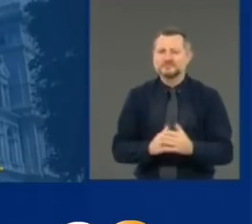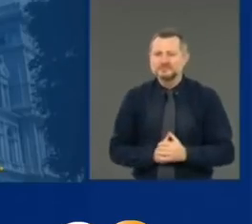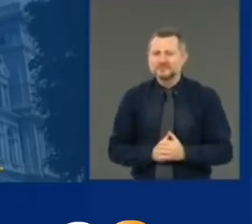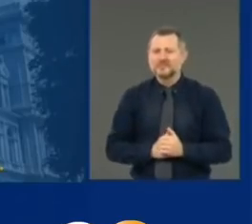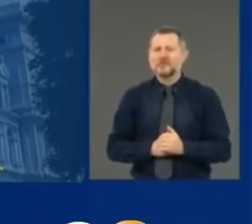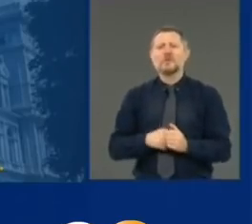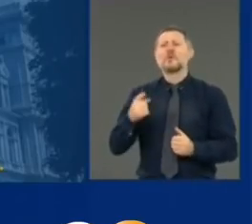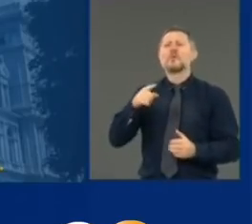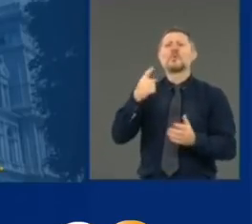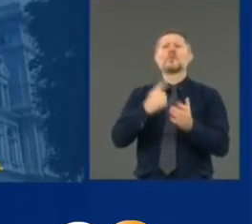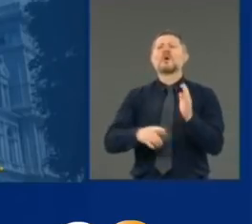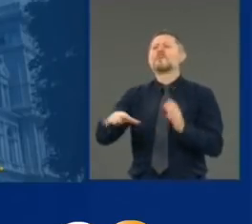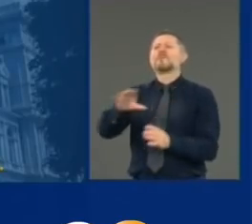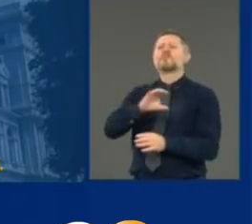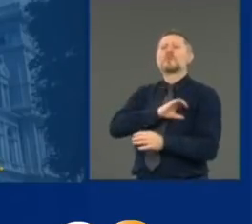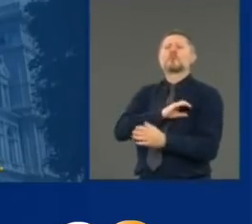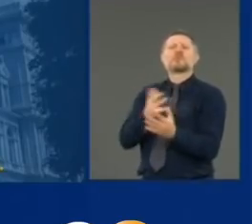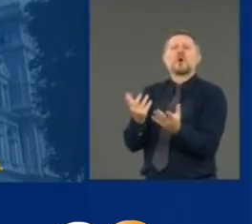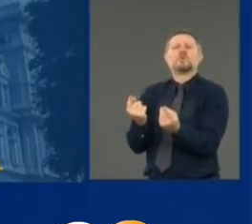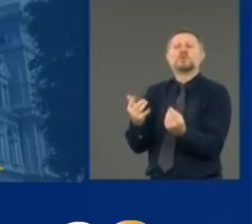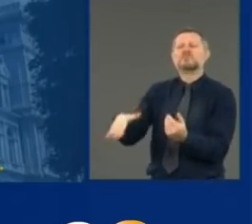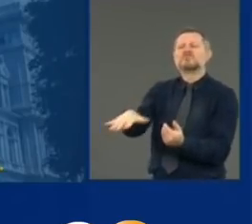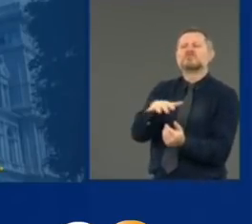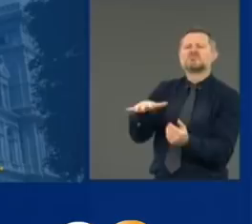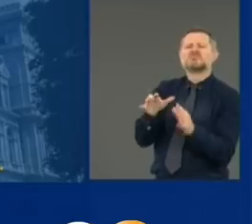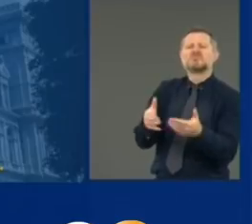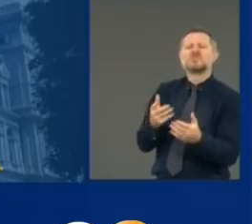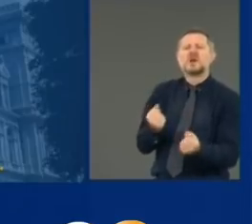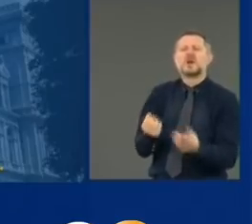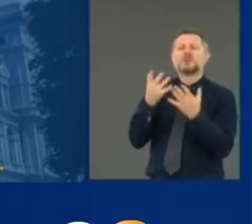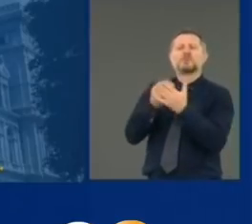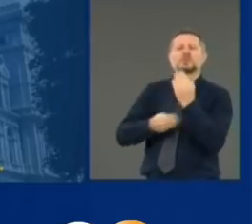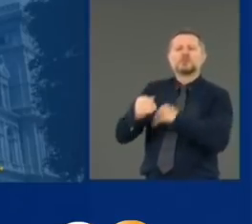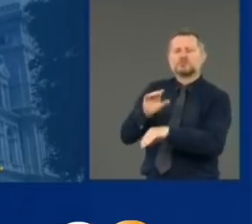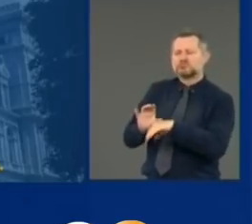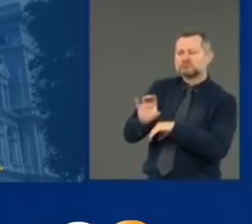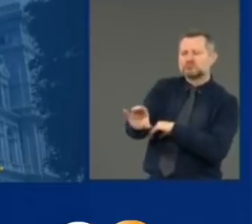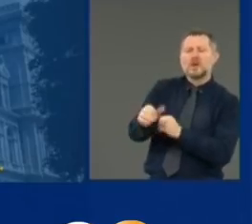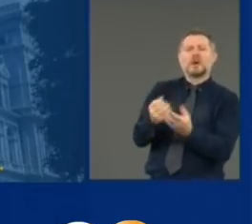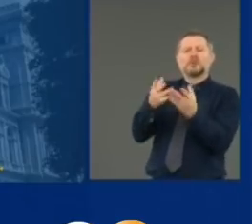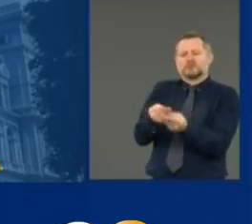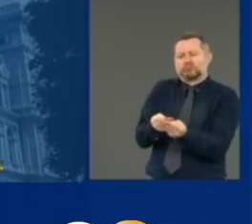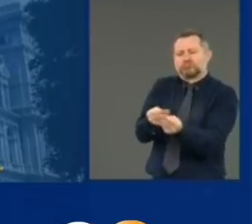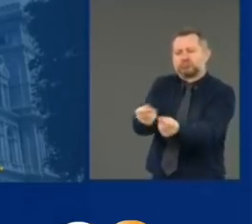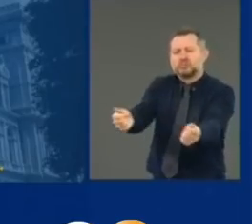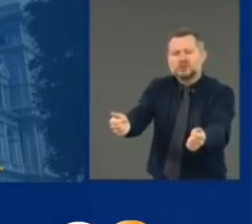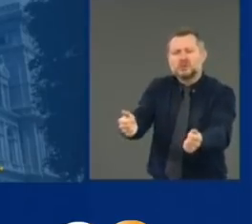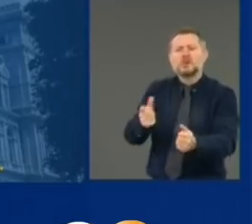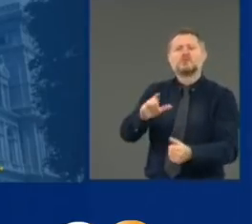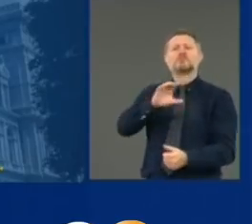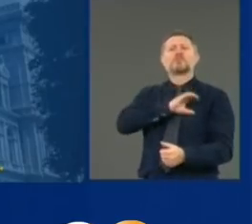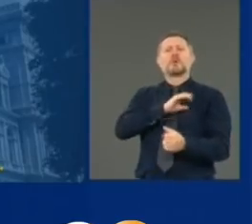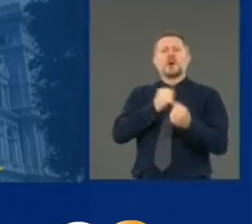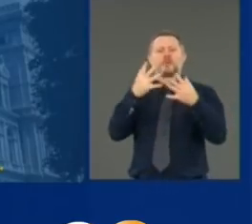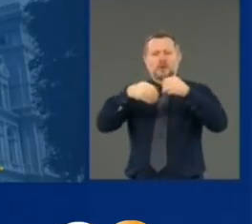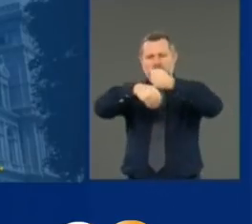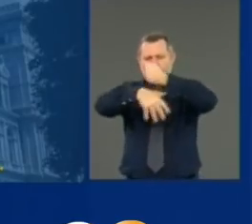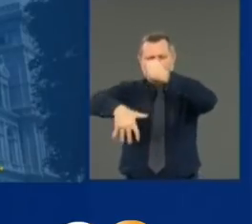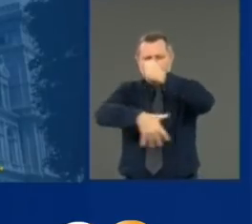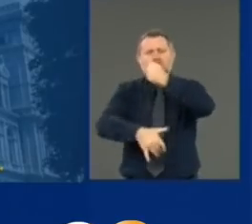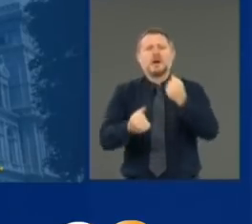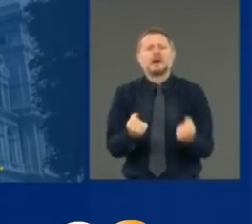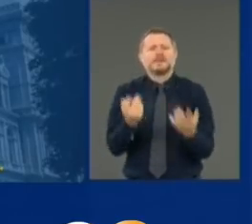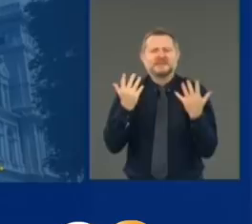to undertake? What budget do you want it to have? What is the staffing that you want it to have? What is your use